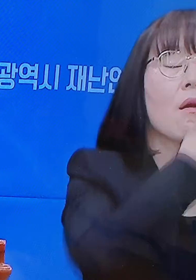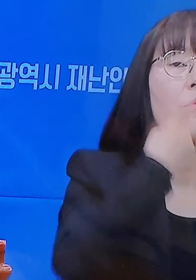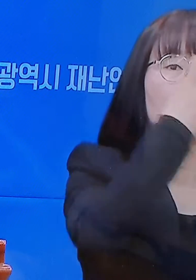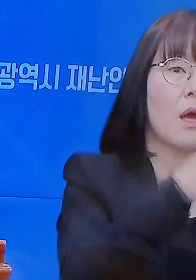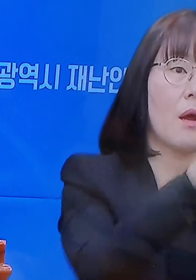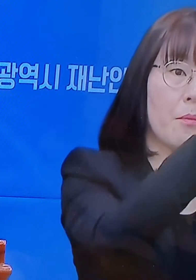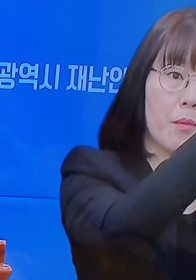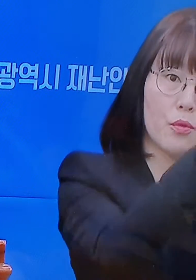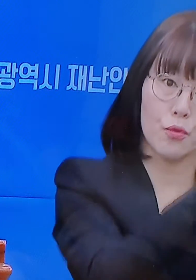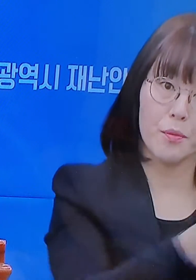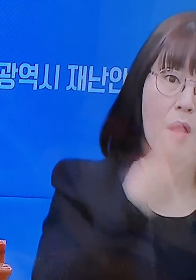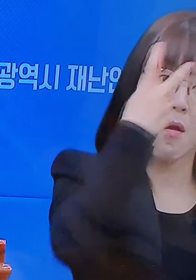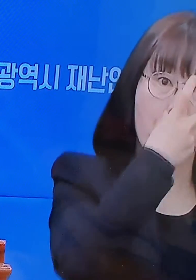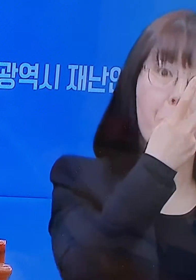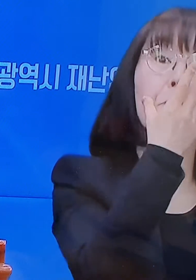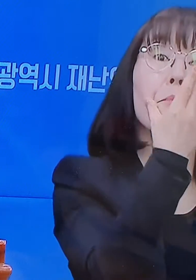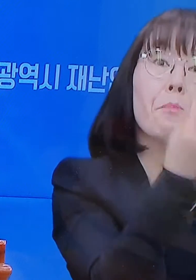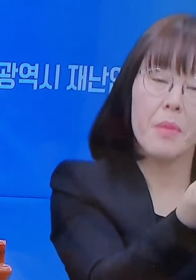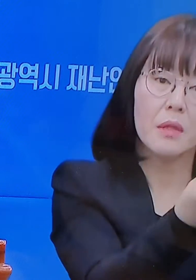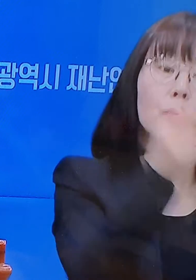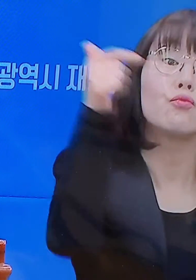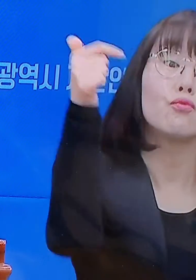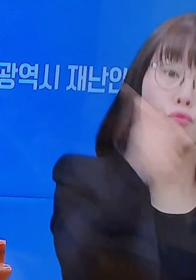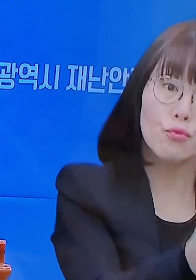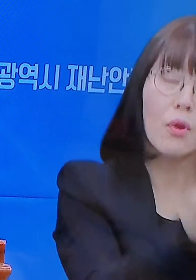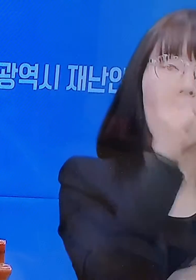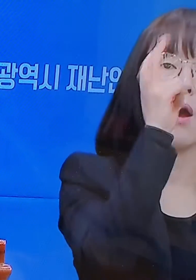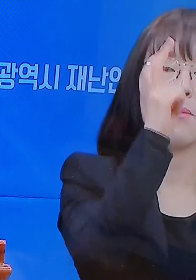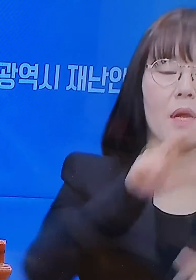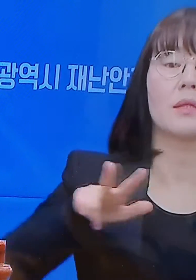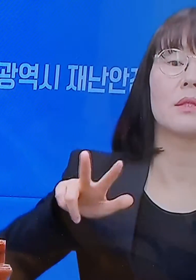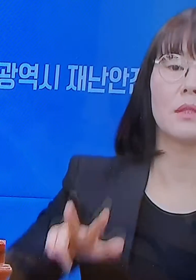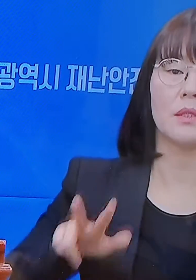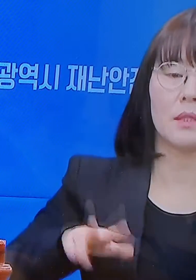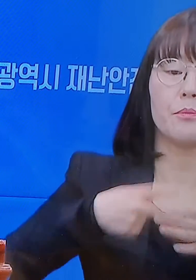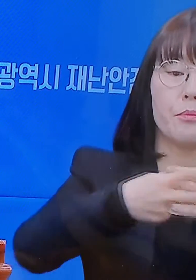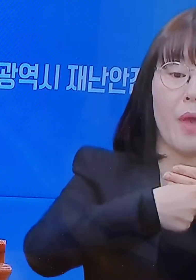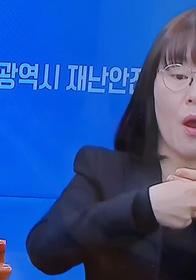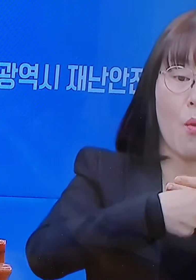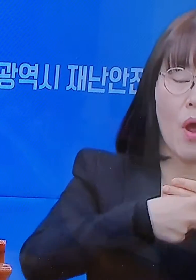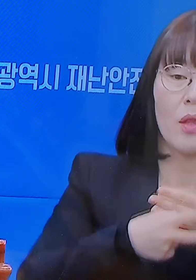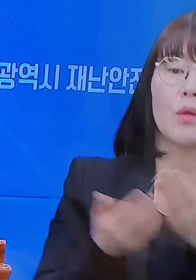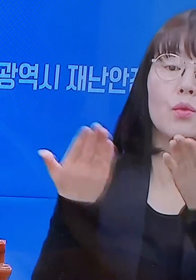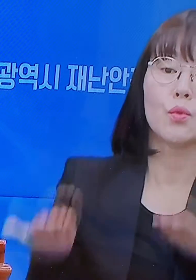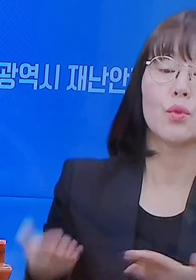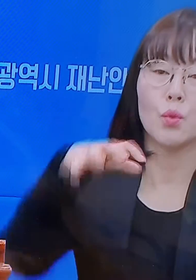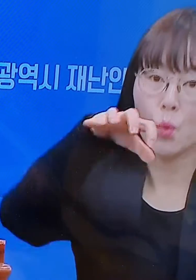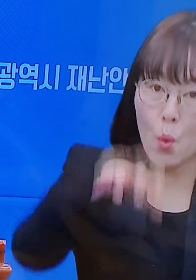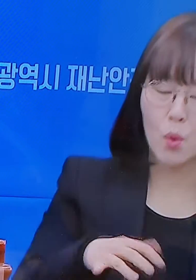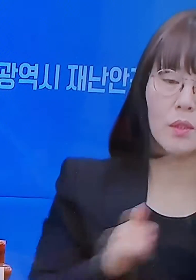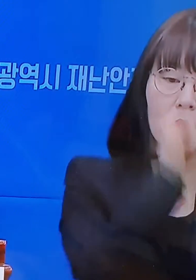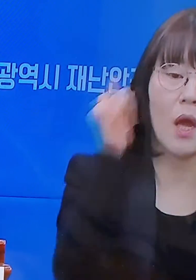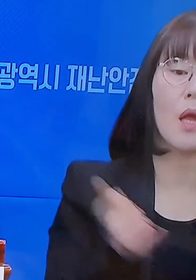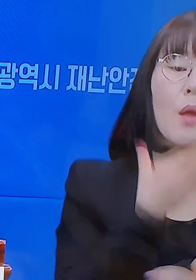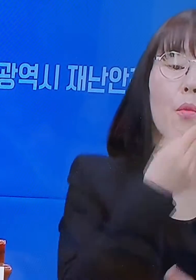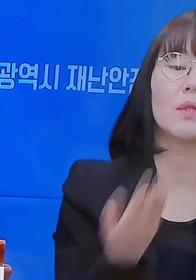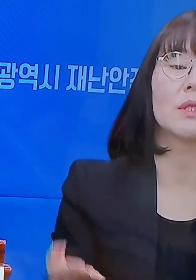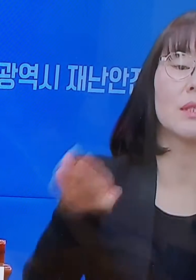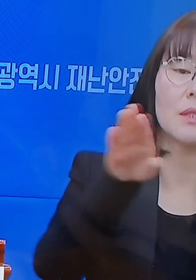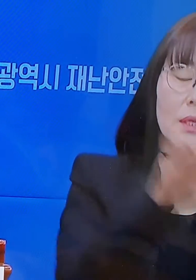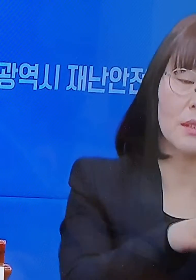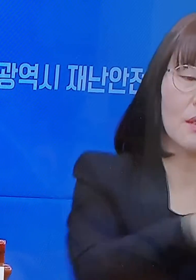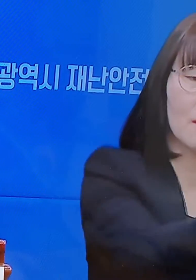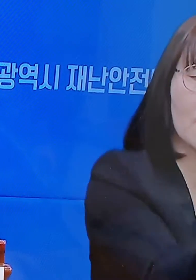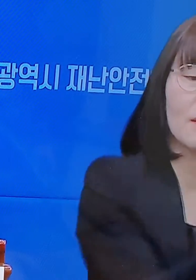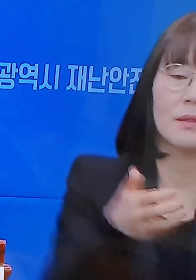to one's biorhythm, right? However, even considering such individual differences, the weakness of